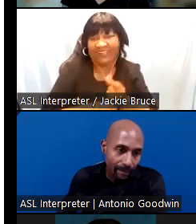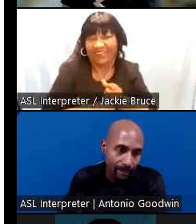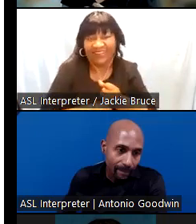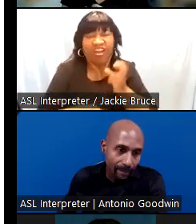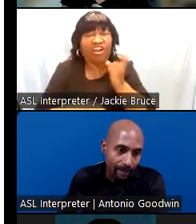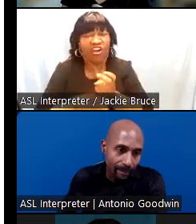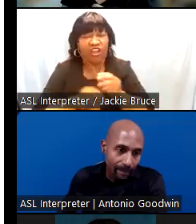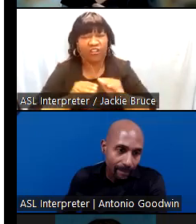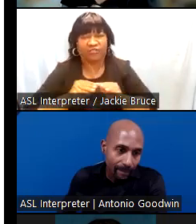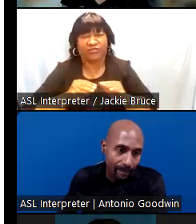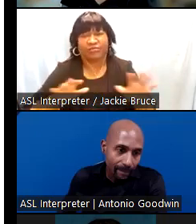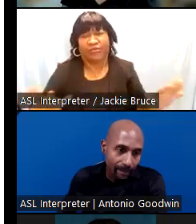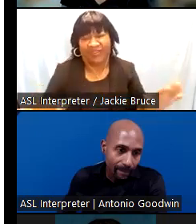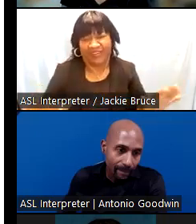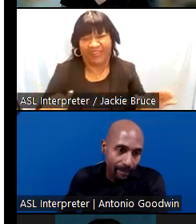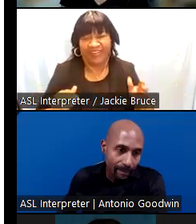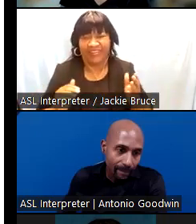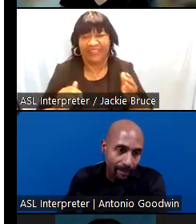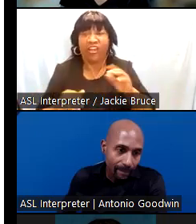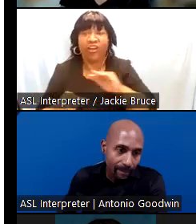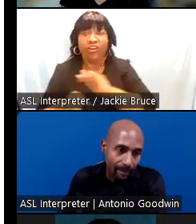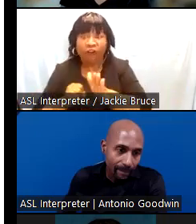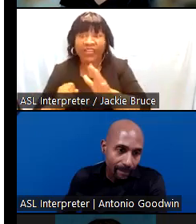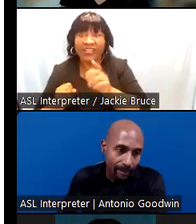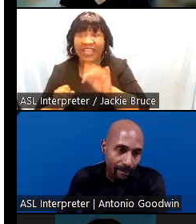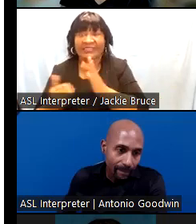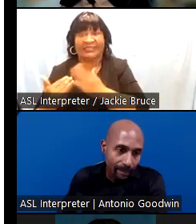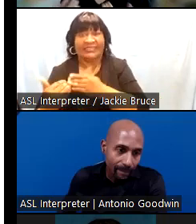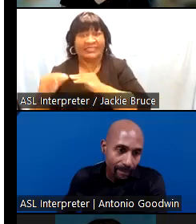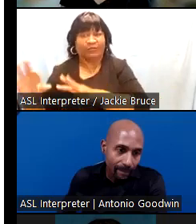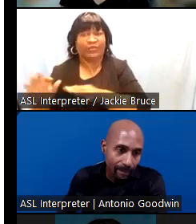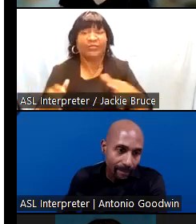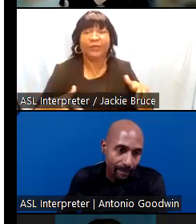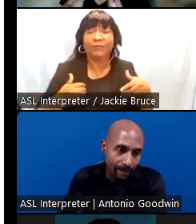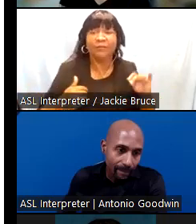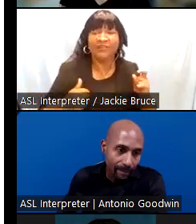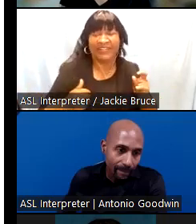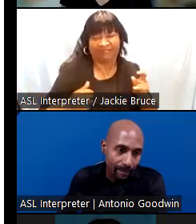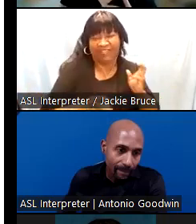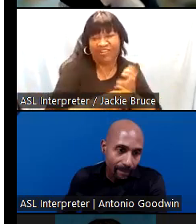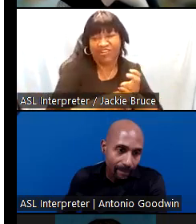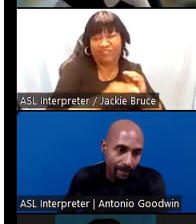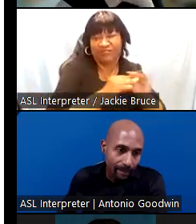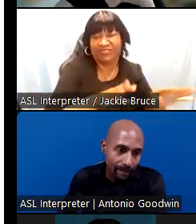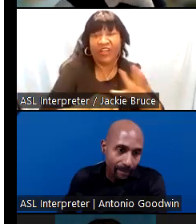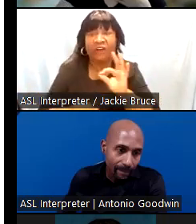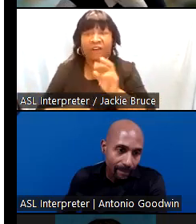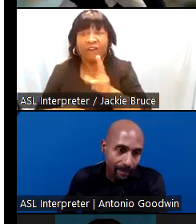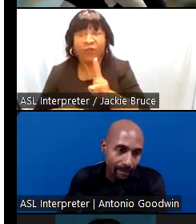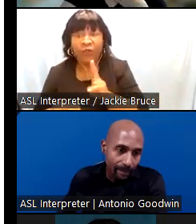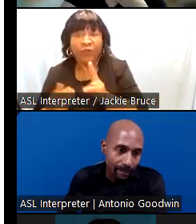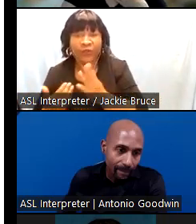spread than COVID-19 or the flu or other things like that.